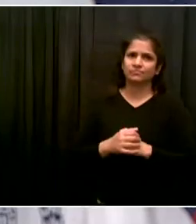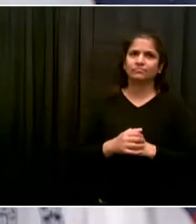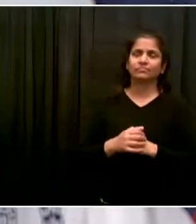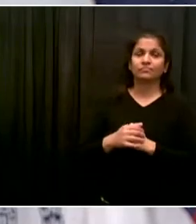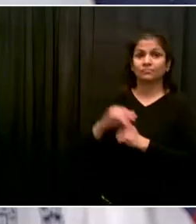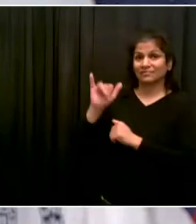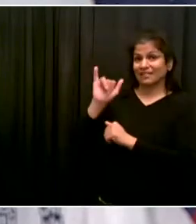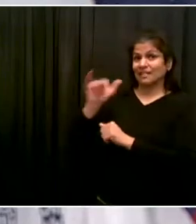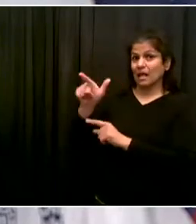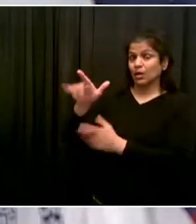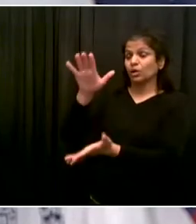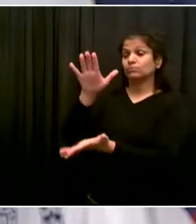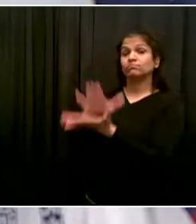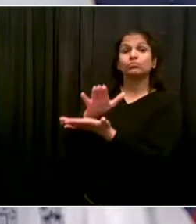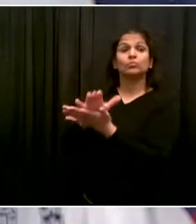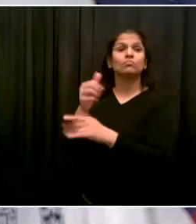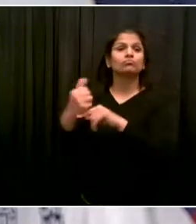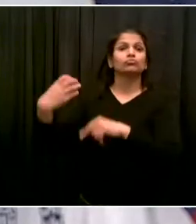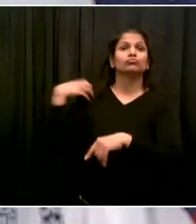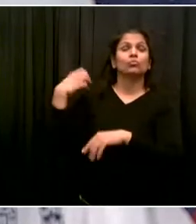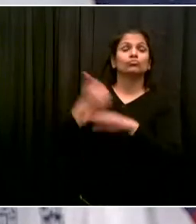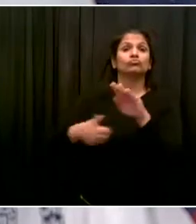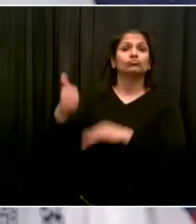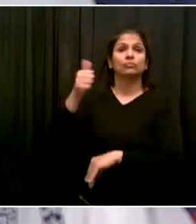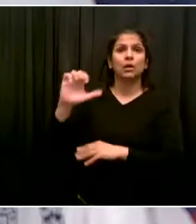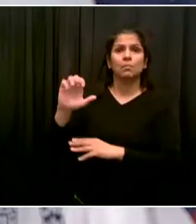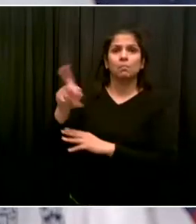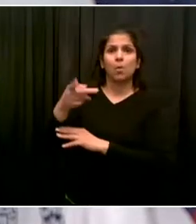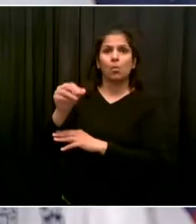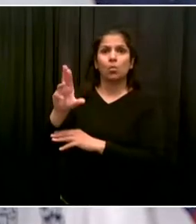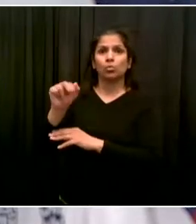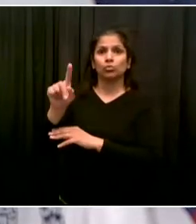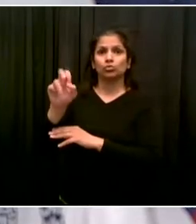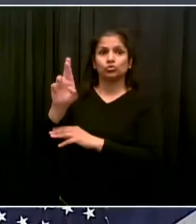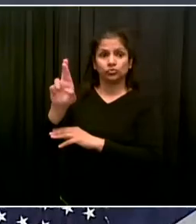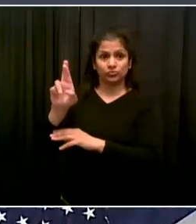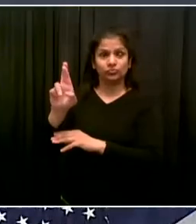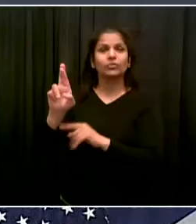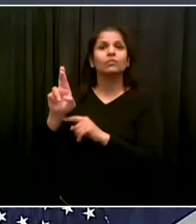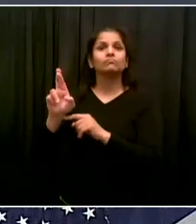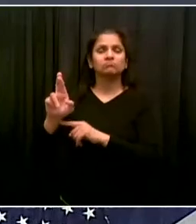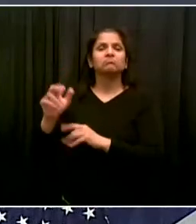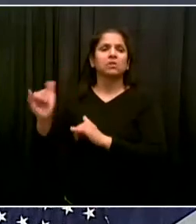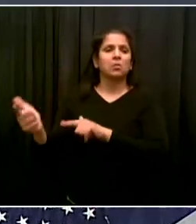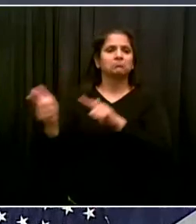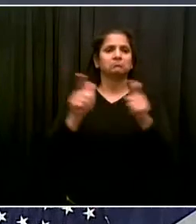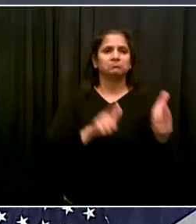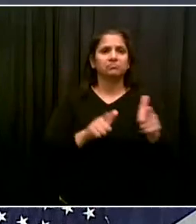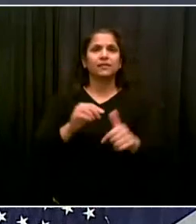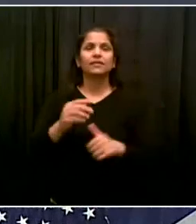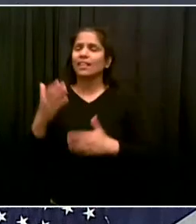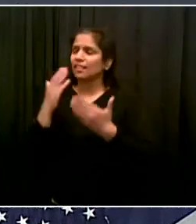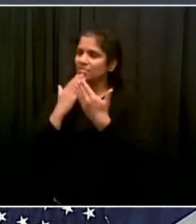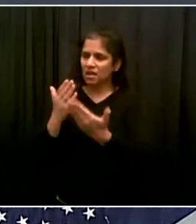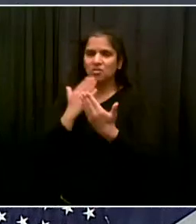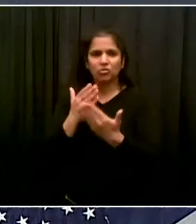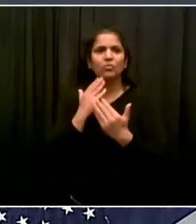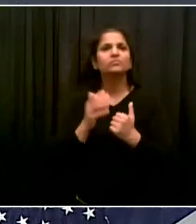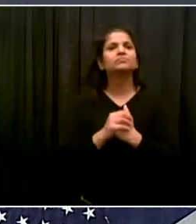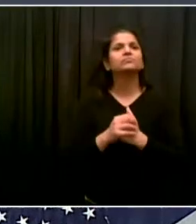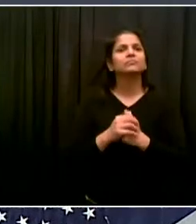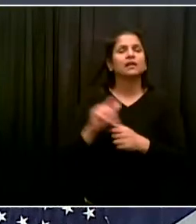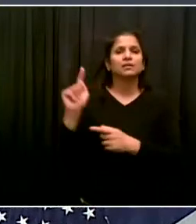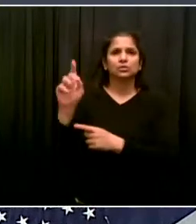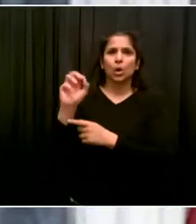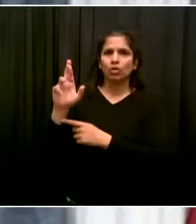Porter. Thank you, Mr. Mayor, and thank you, Luis Torres and the family at PS 55 in the Bronx. Mr. Mayor,